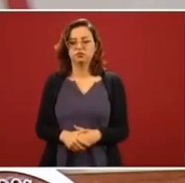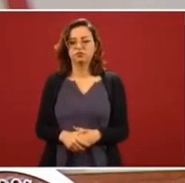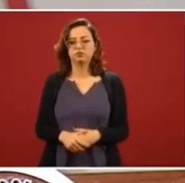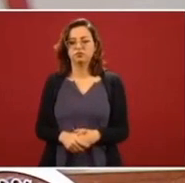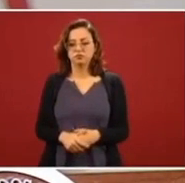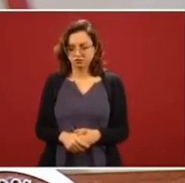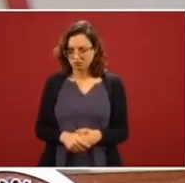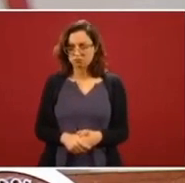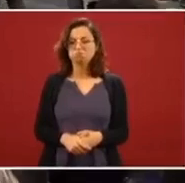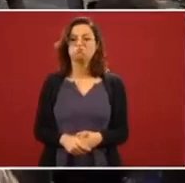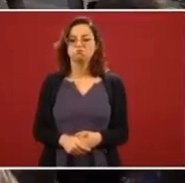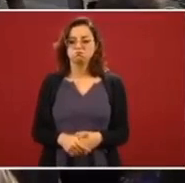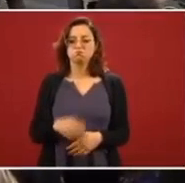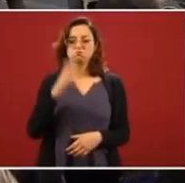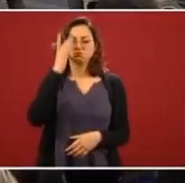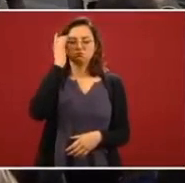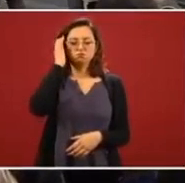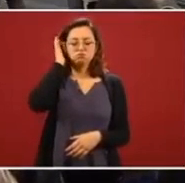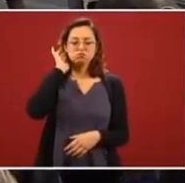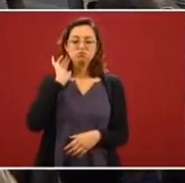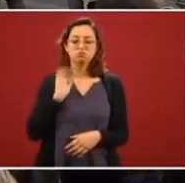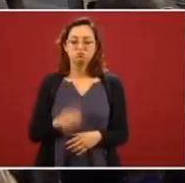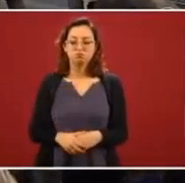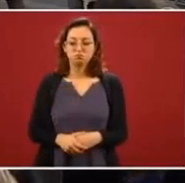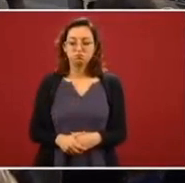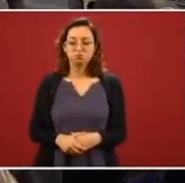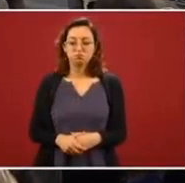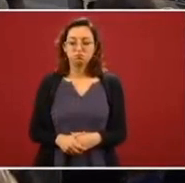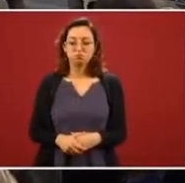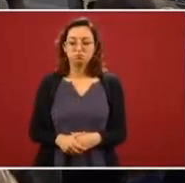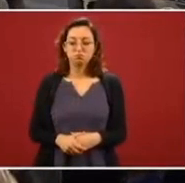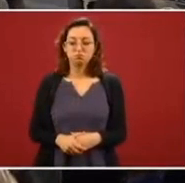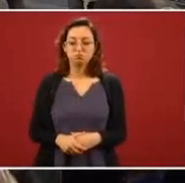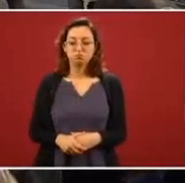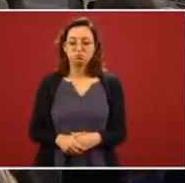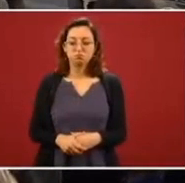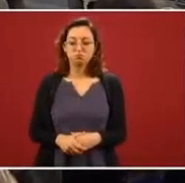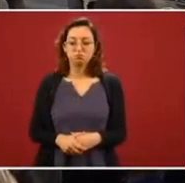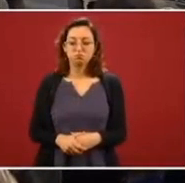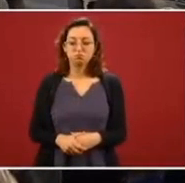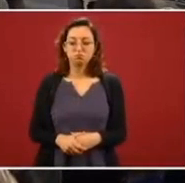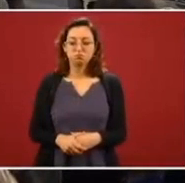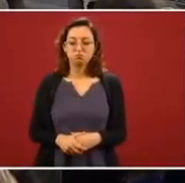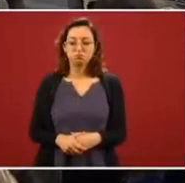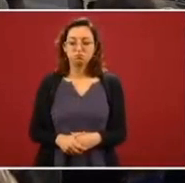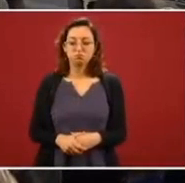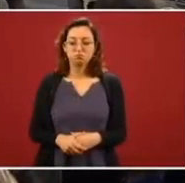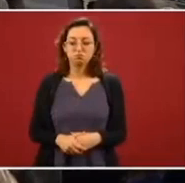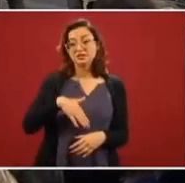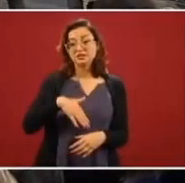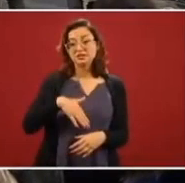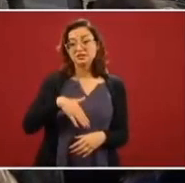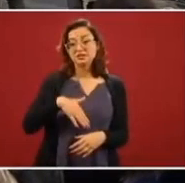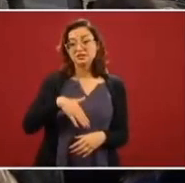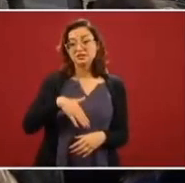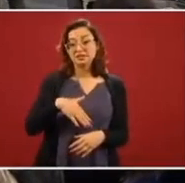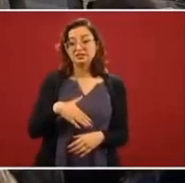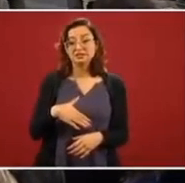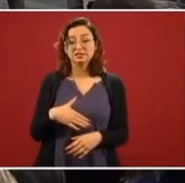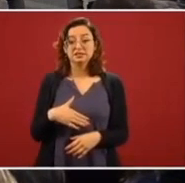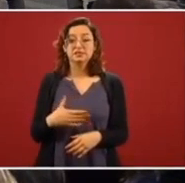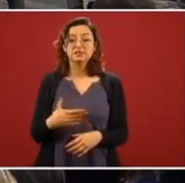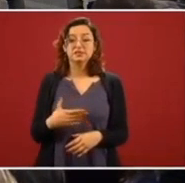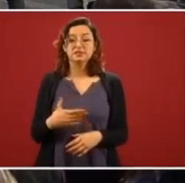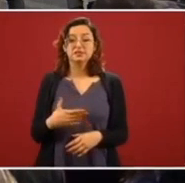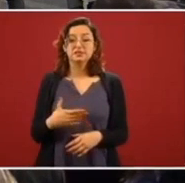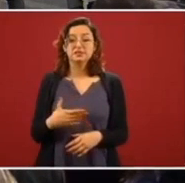es. Y ya sabemos pues, cuáles And we already know which things son las